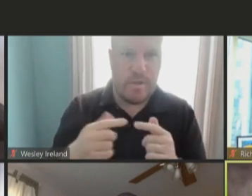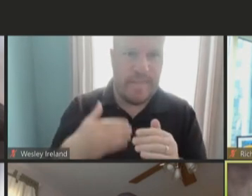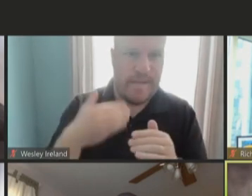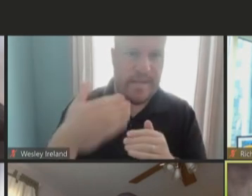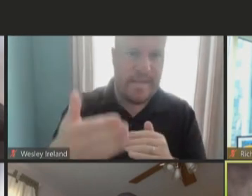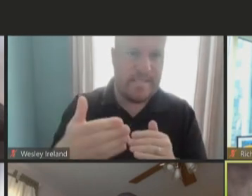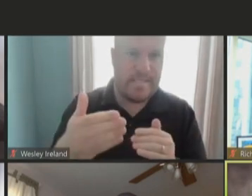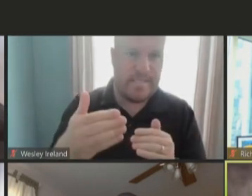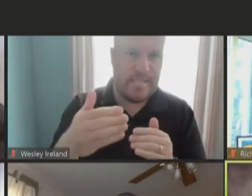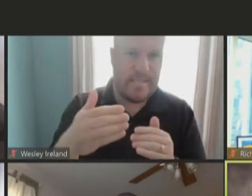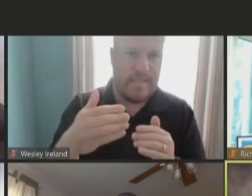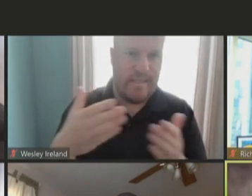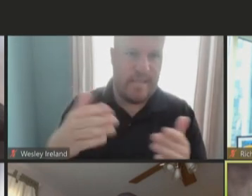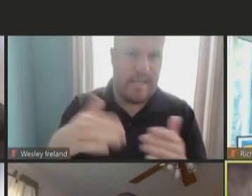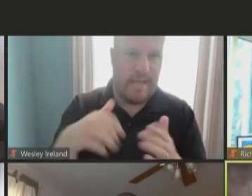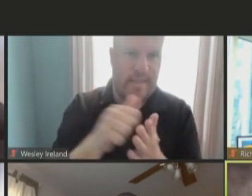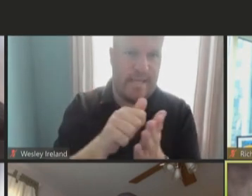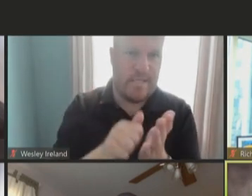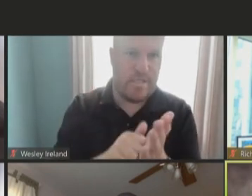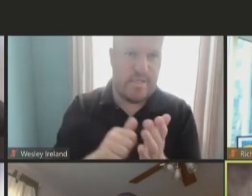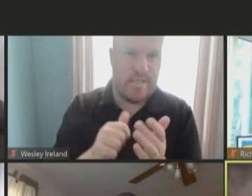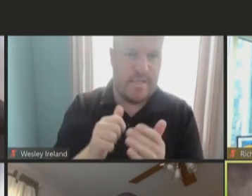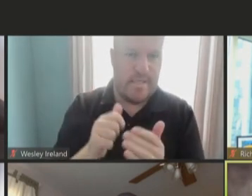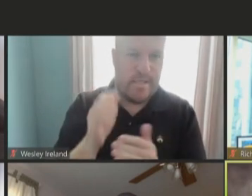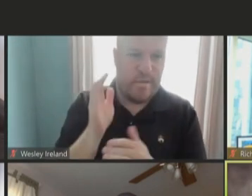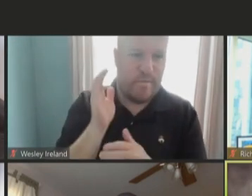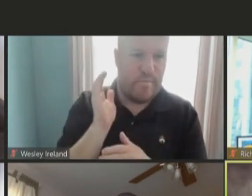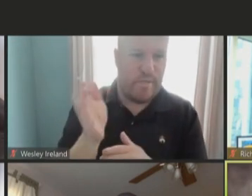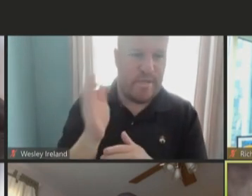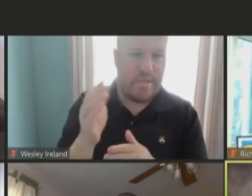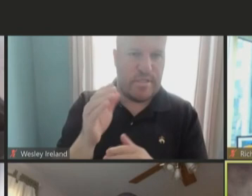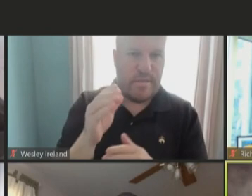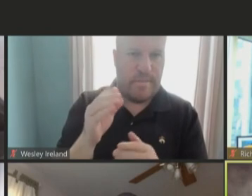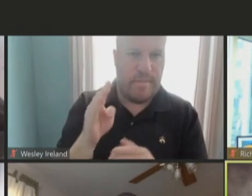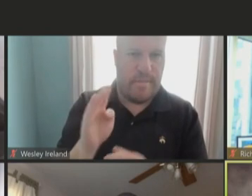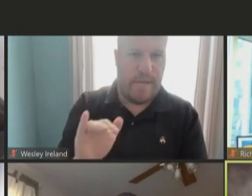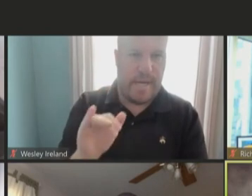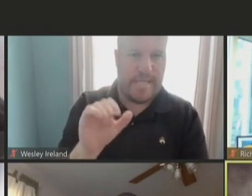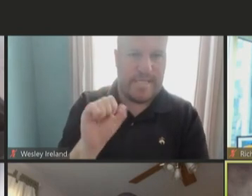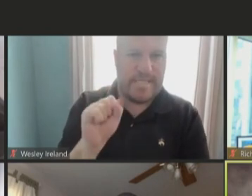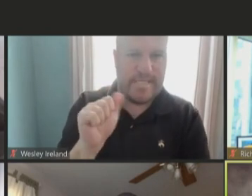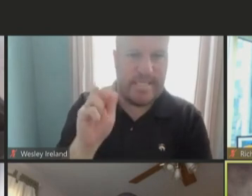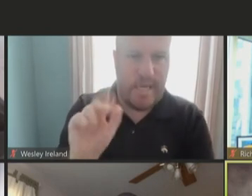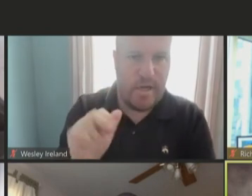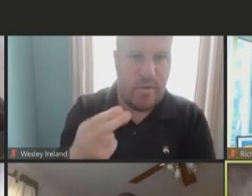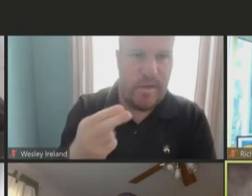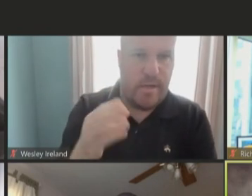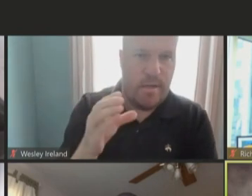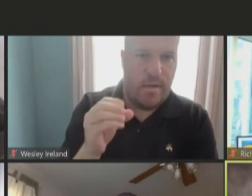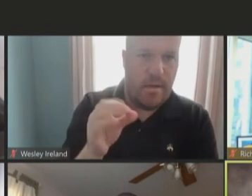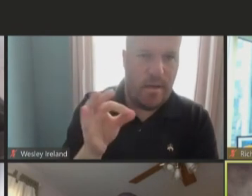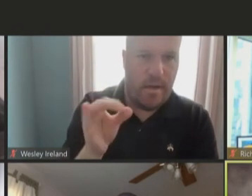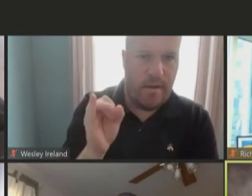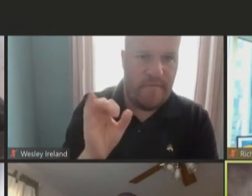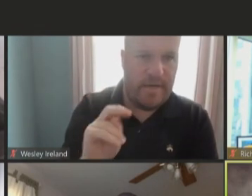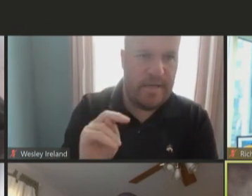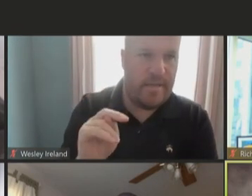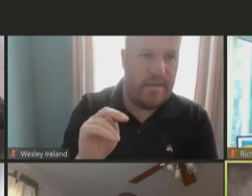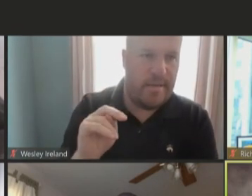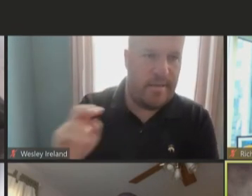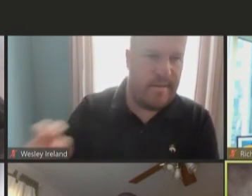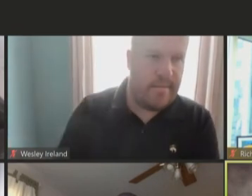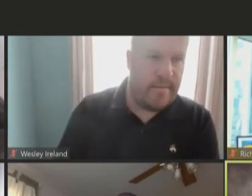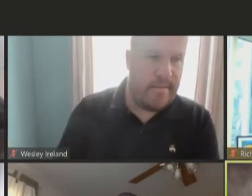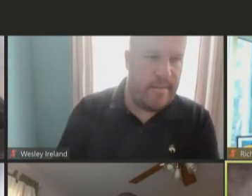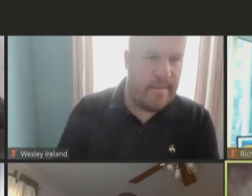At this time, let's move forward with the next item on the agenda, which is the presentation by